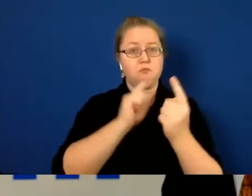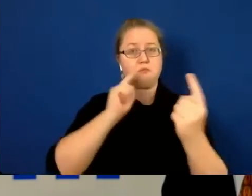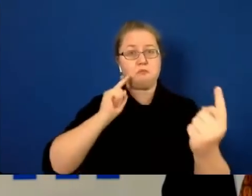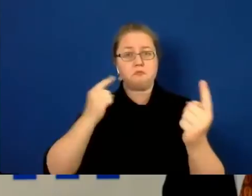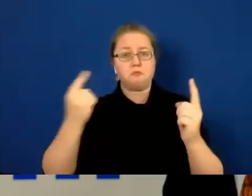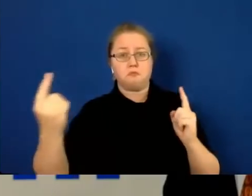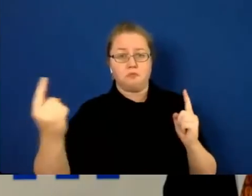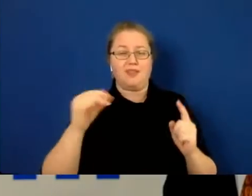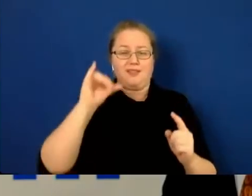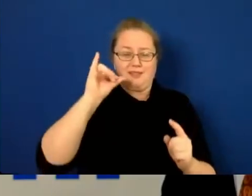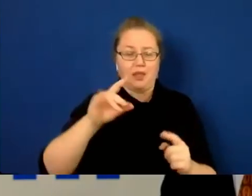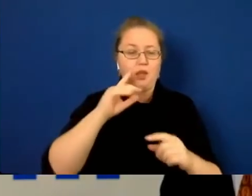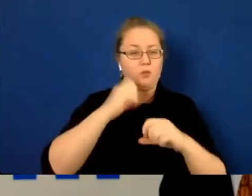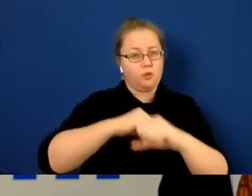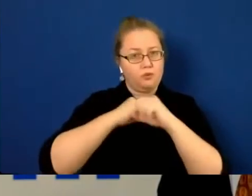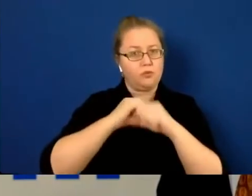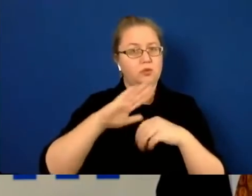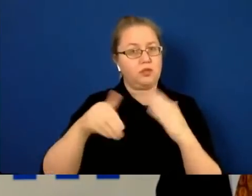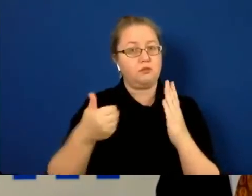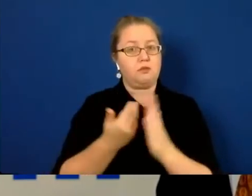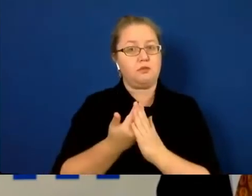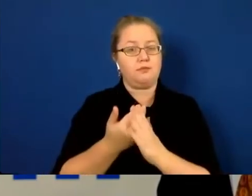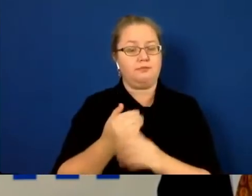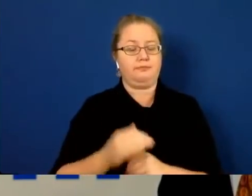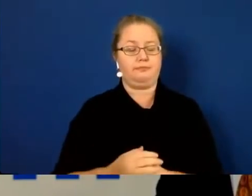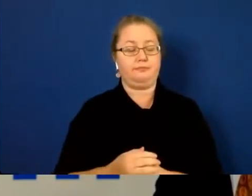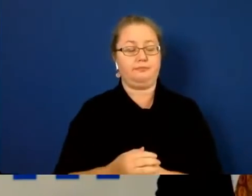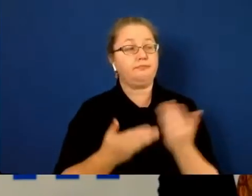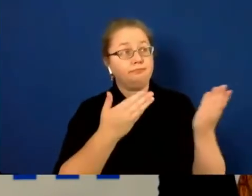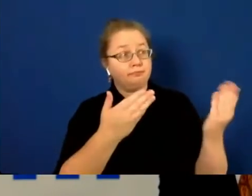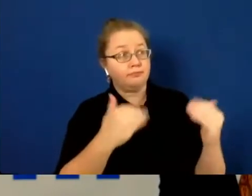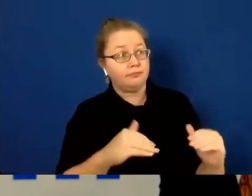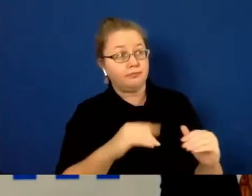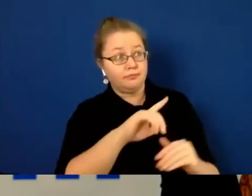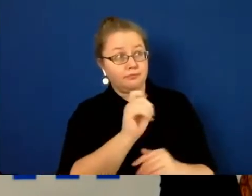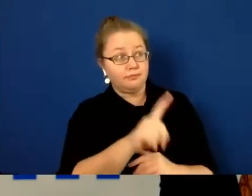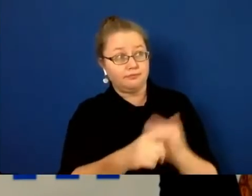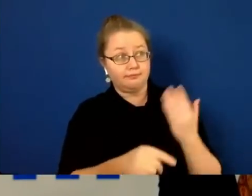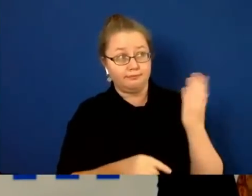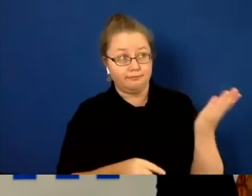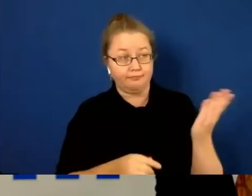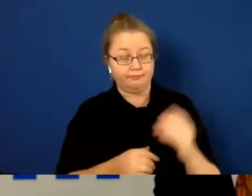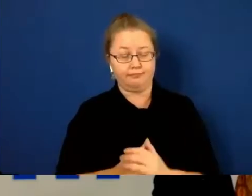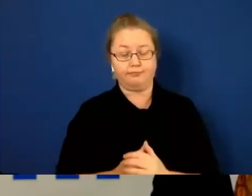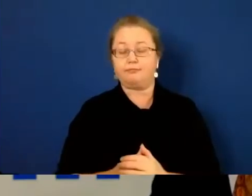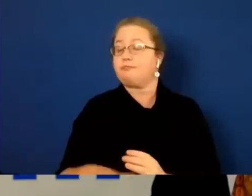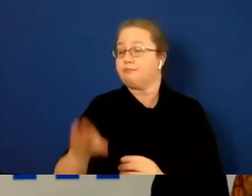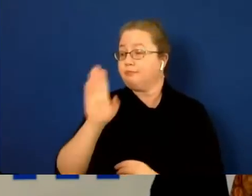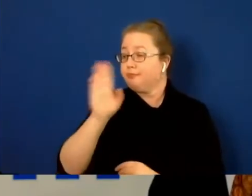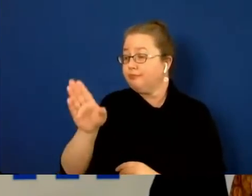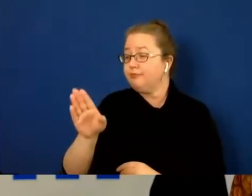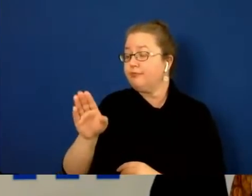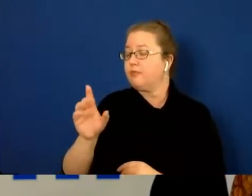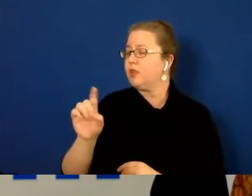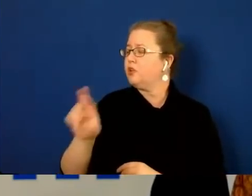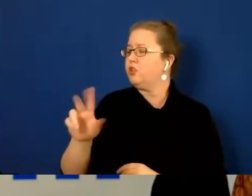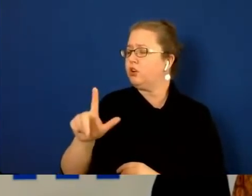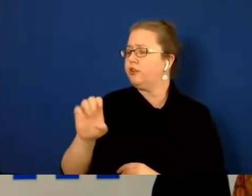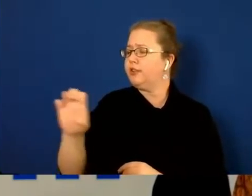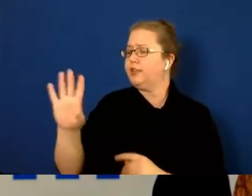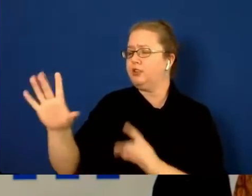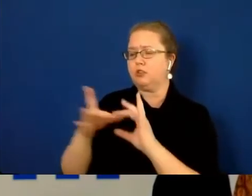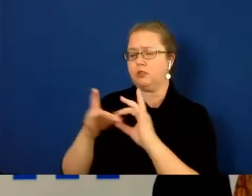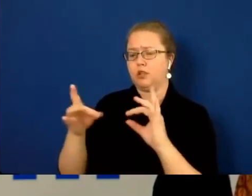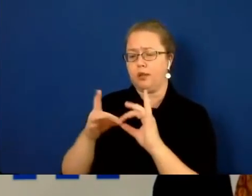other. And how we do that best is by following the important things that keep us all safe. And right now, we need to focus